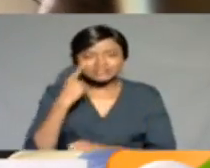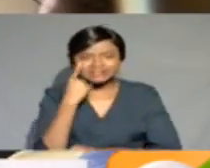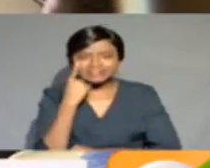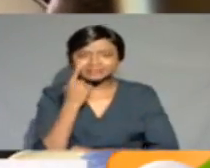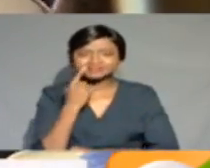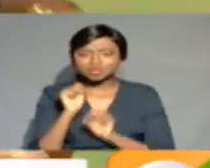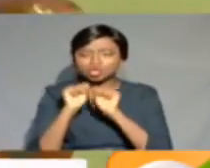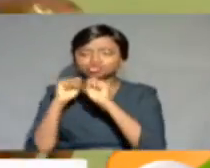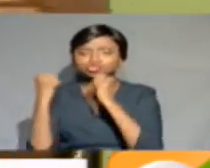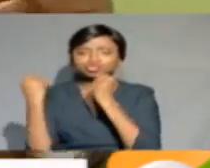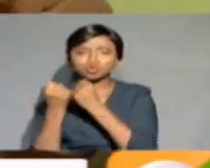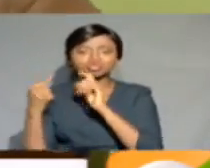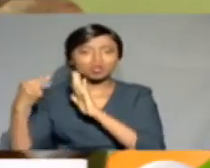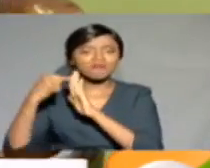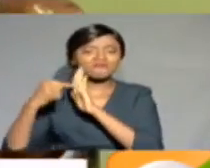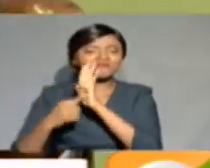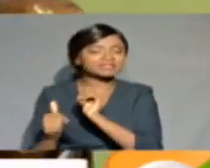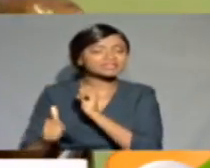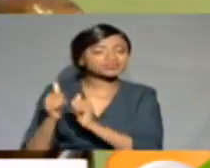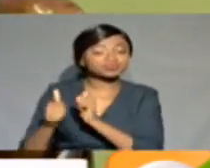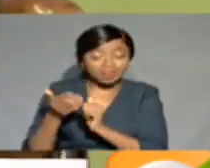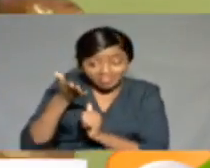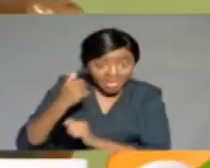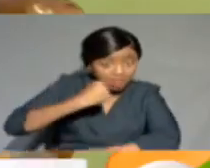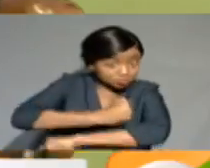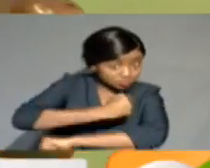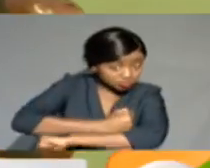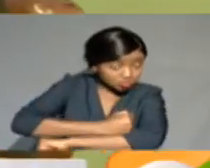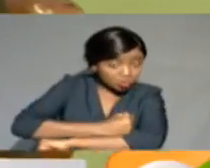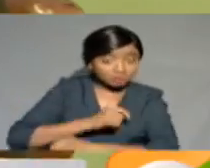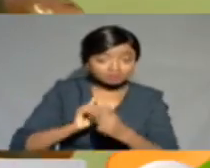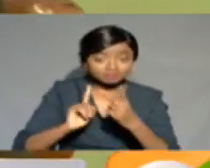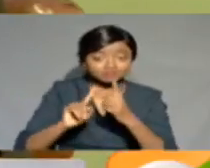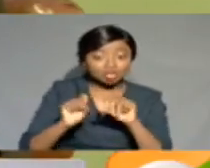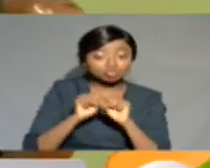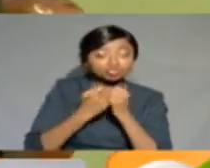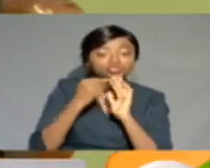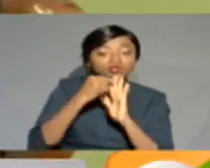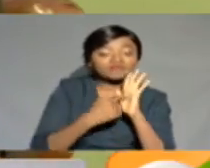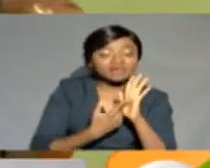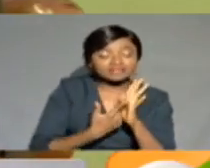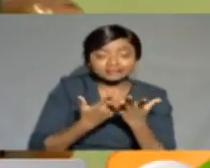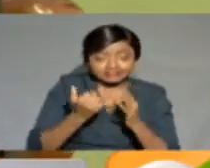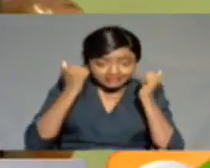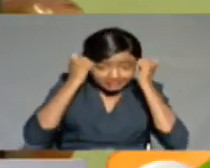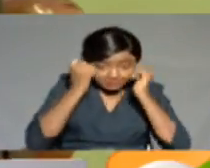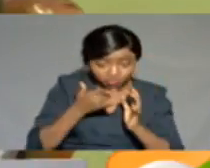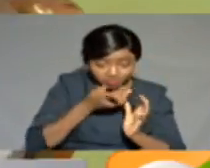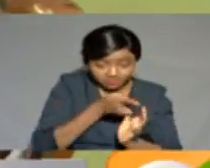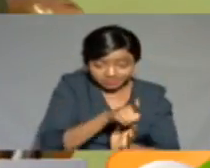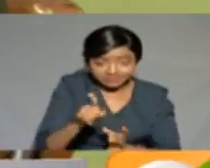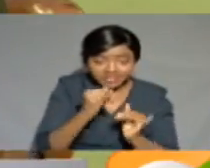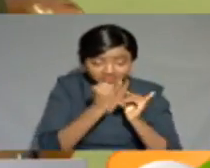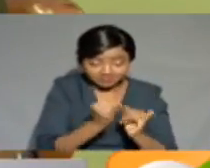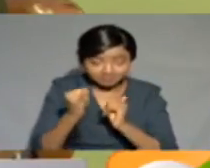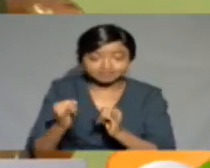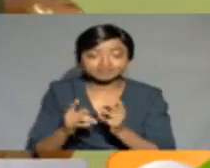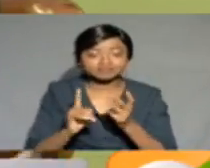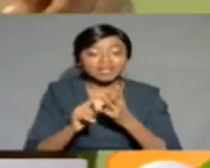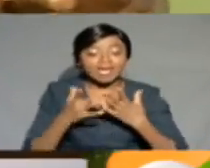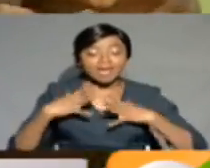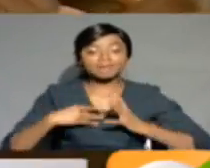the social factors within the school, within the individual students who are bullied, those who